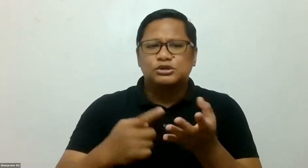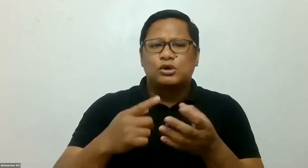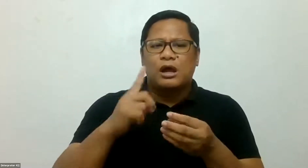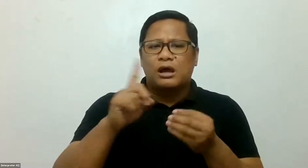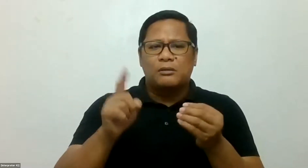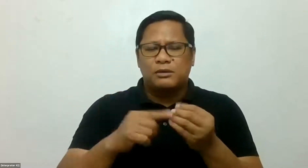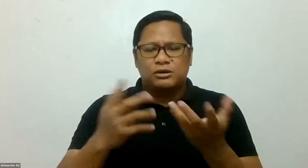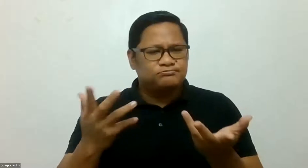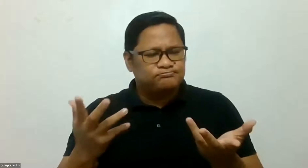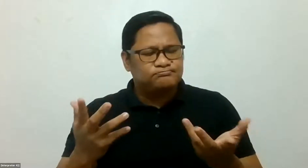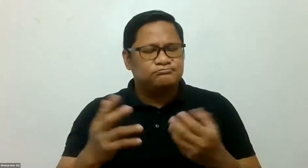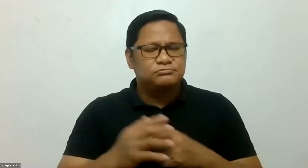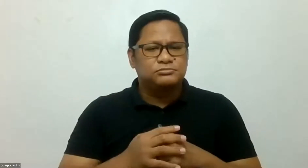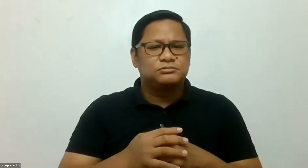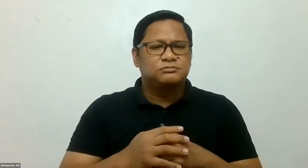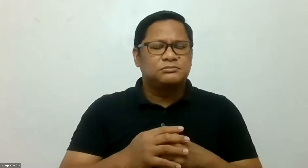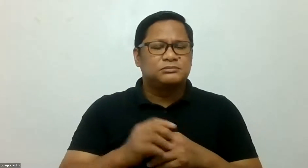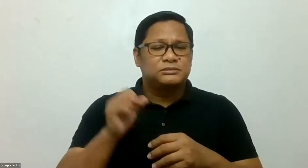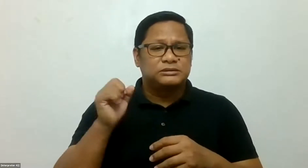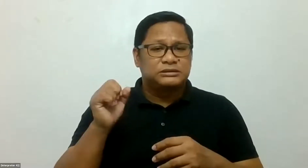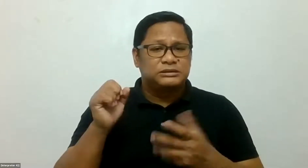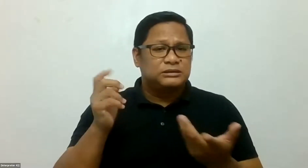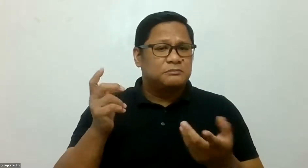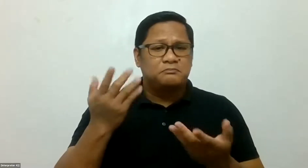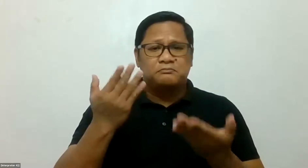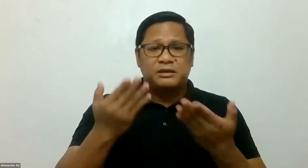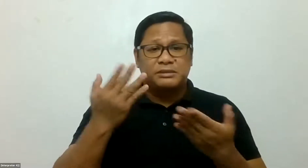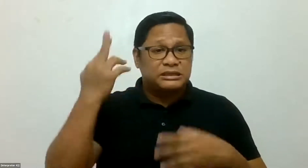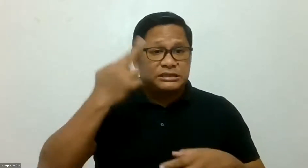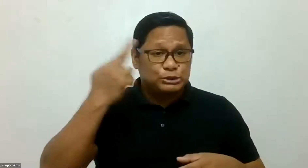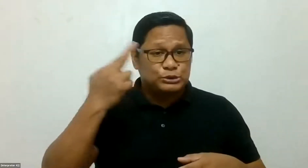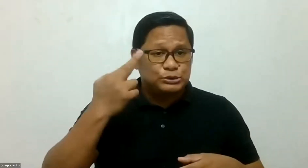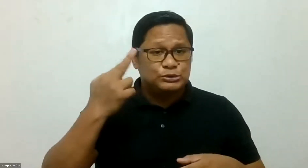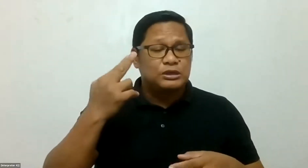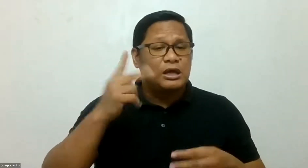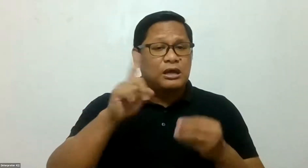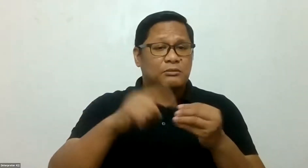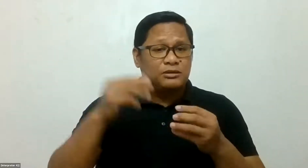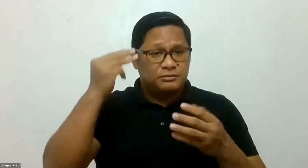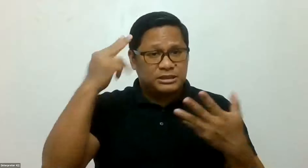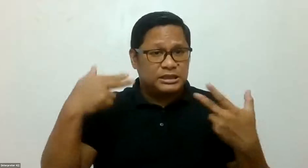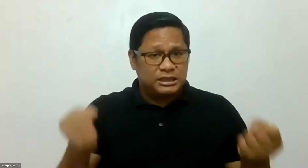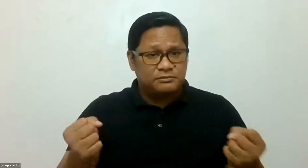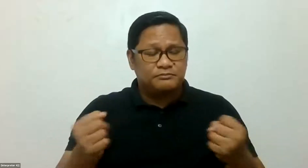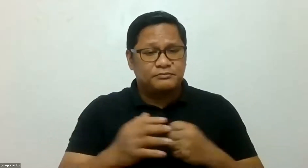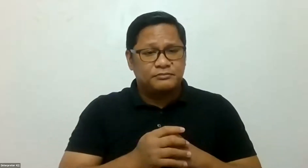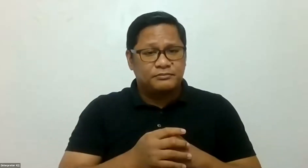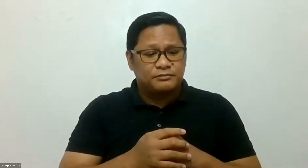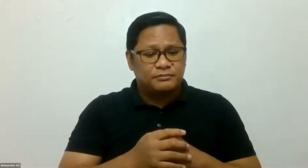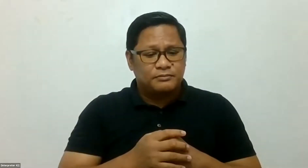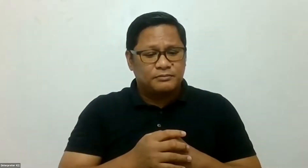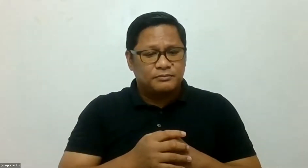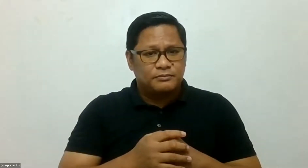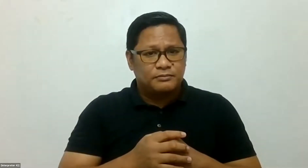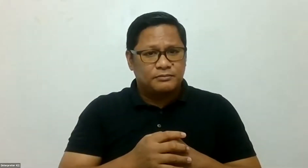re-centralizing, which unfortunately is probably one of the reasons that the Department of Health has never been able to